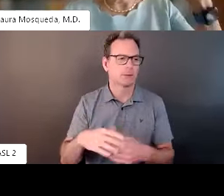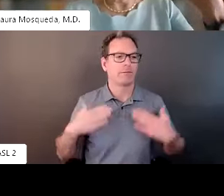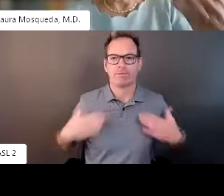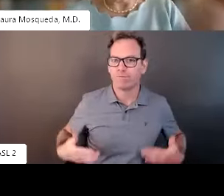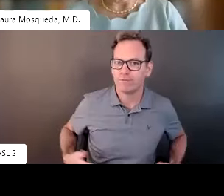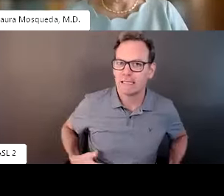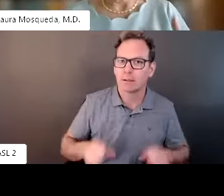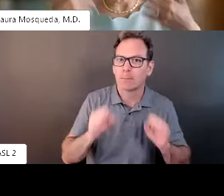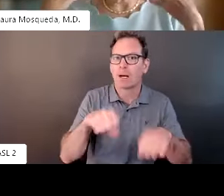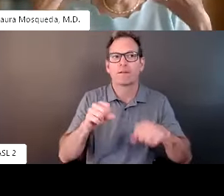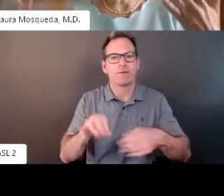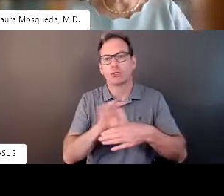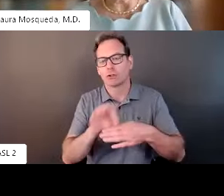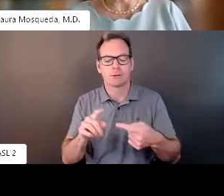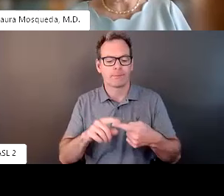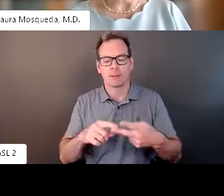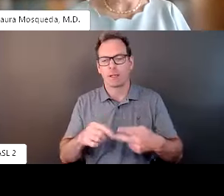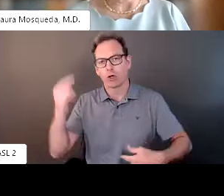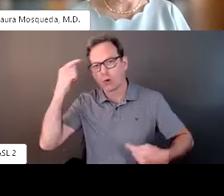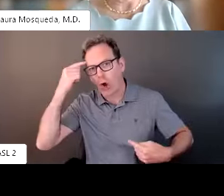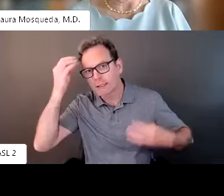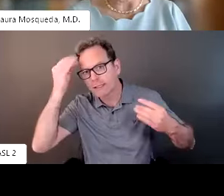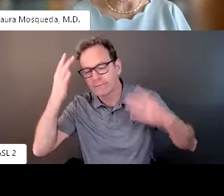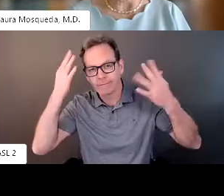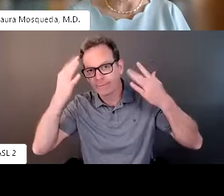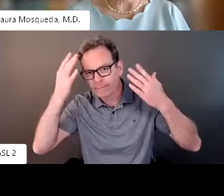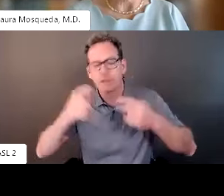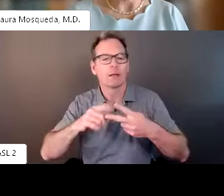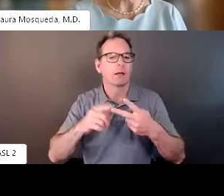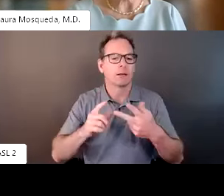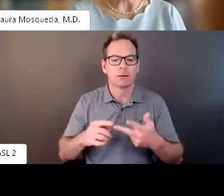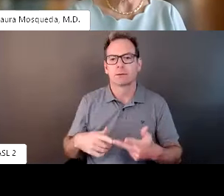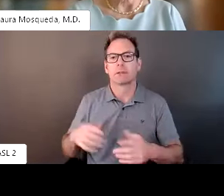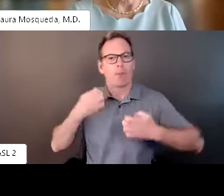our emotional function. So we're always looking at functional status.